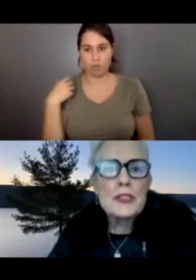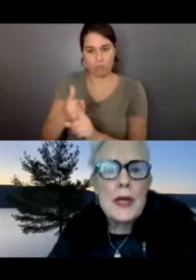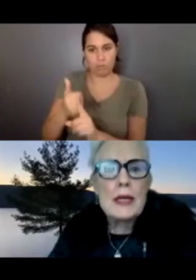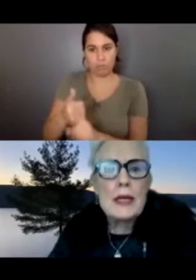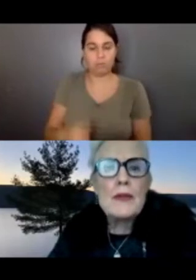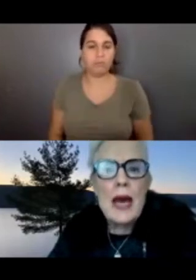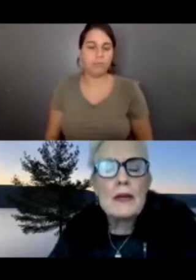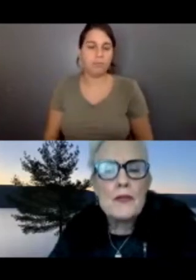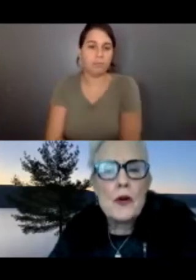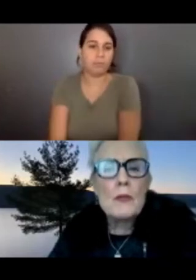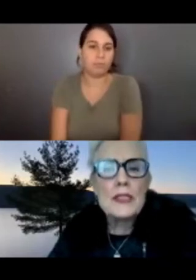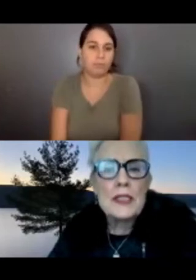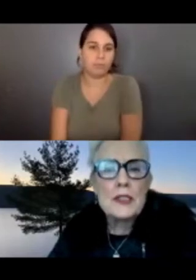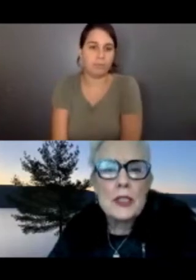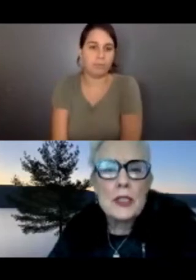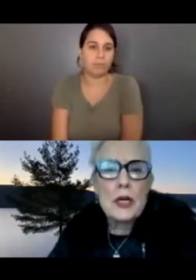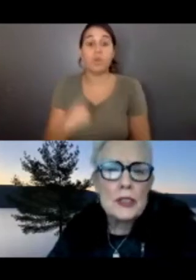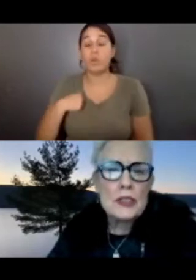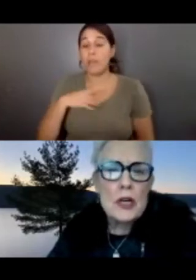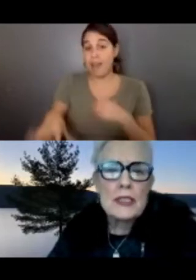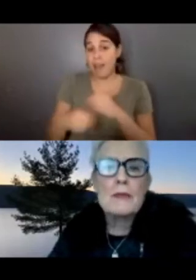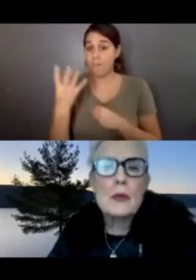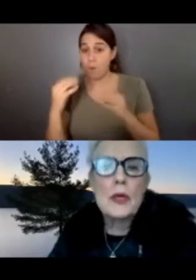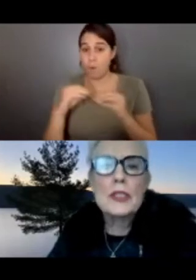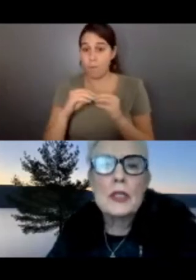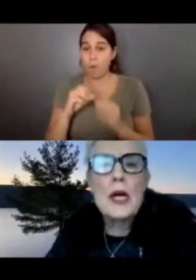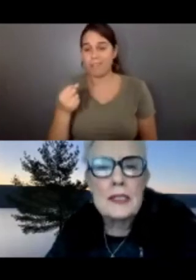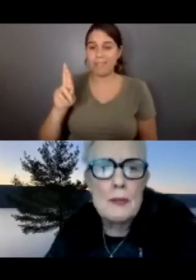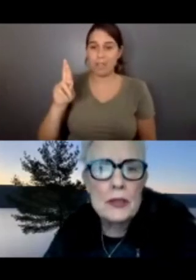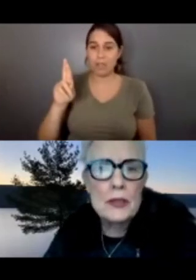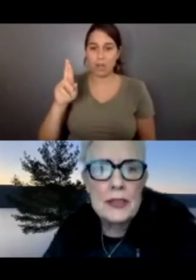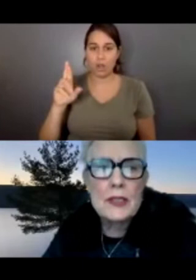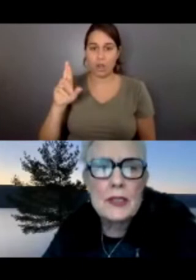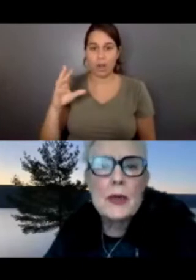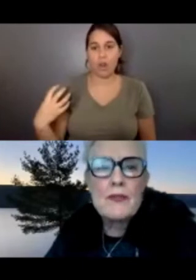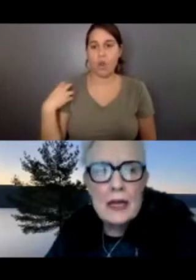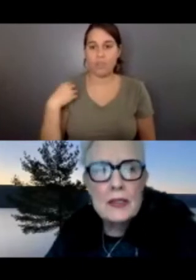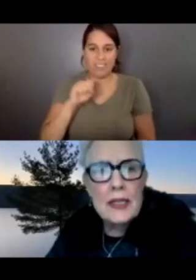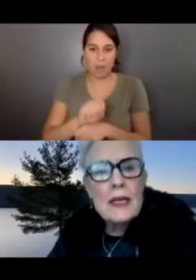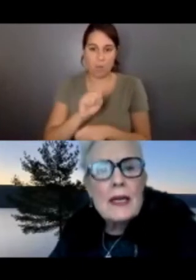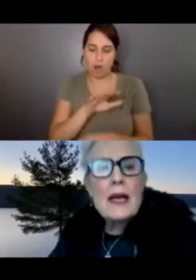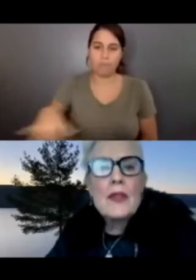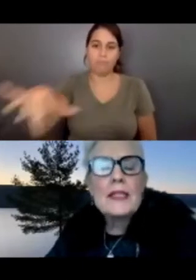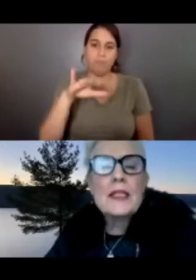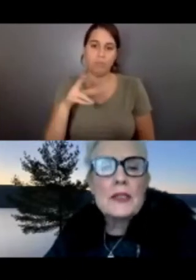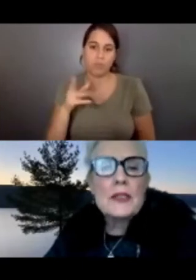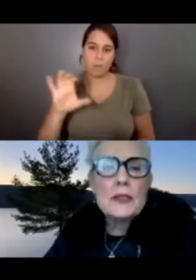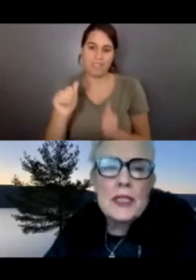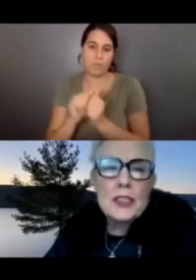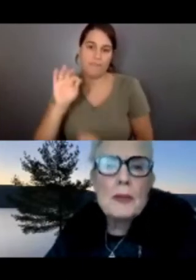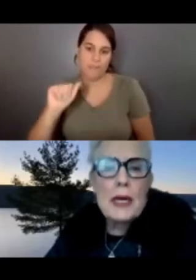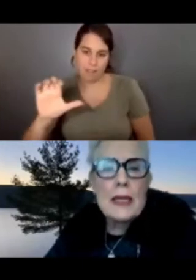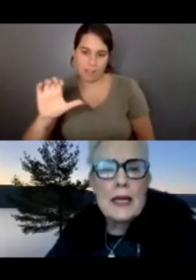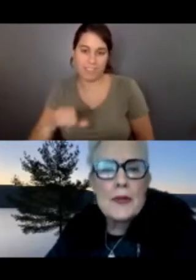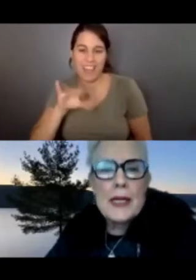this training, we've added 4 more senior coaches to our team that works across the medical center with faculty. And these include